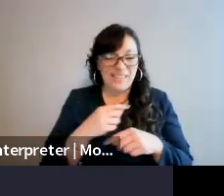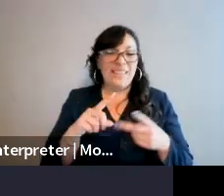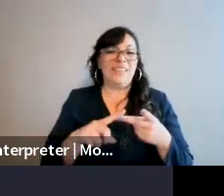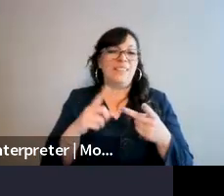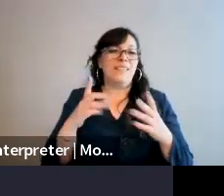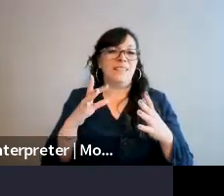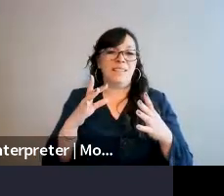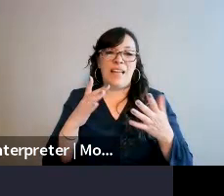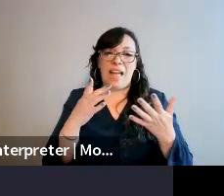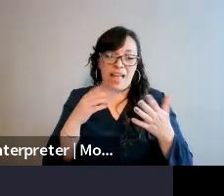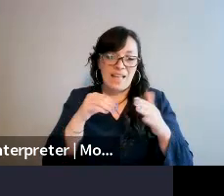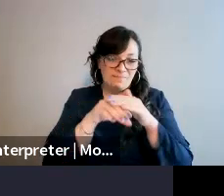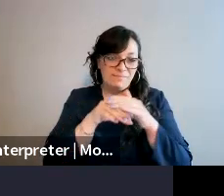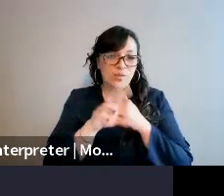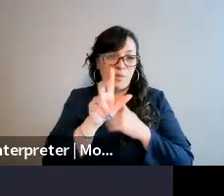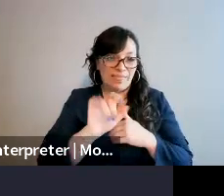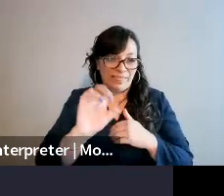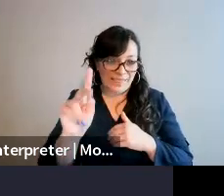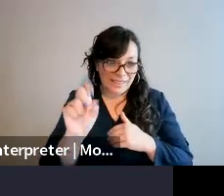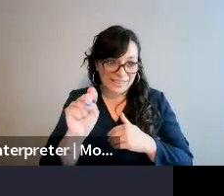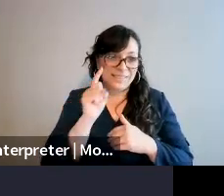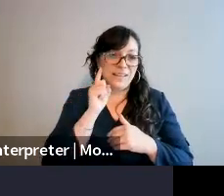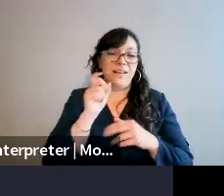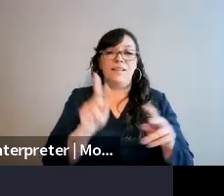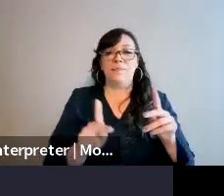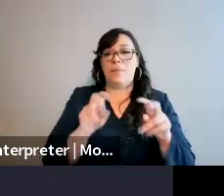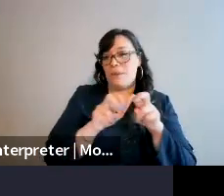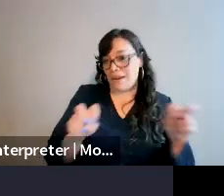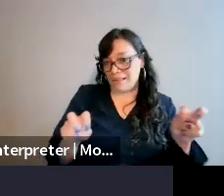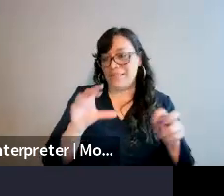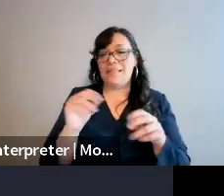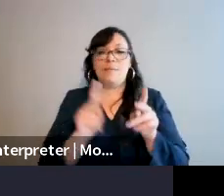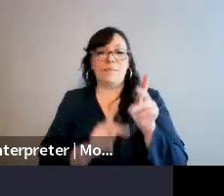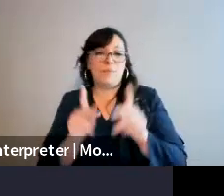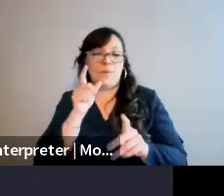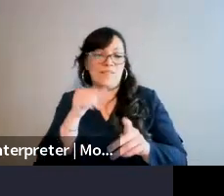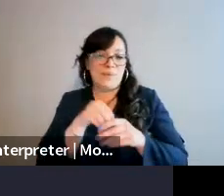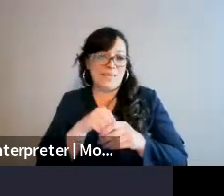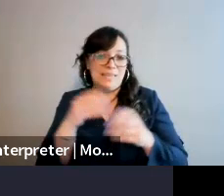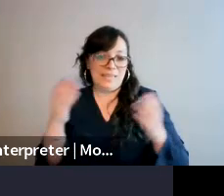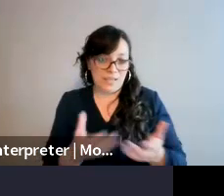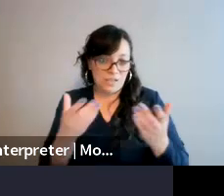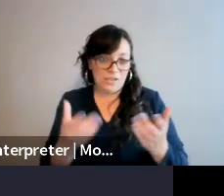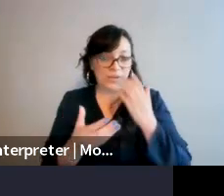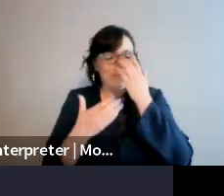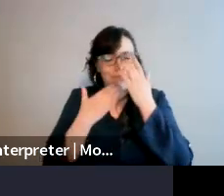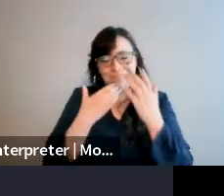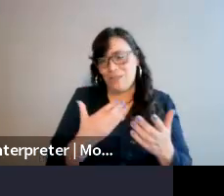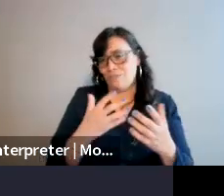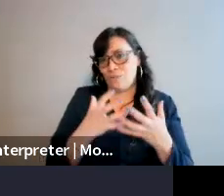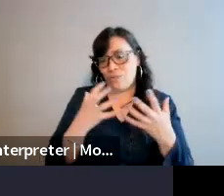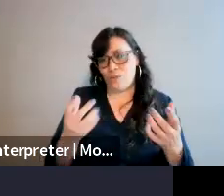the resources that have been shared in the chat, both by the panelists, but also by those of you who have been in attendance. There's been so much, as there always